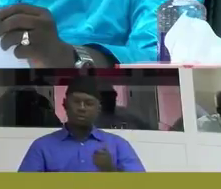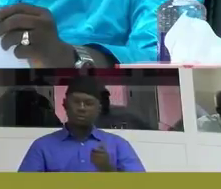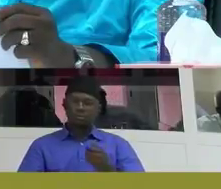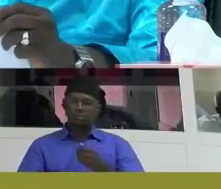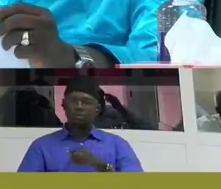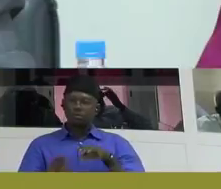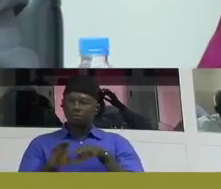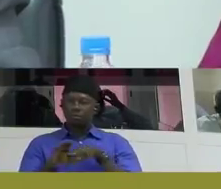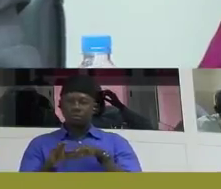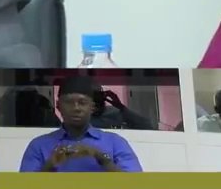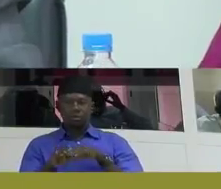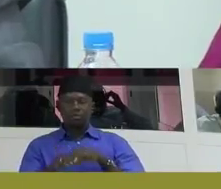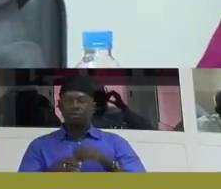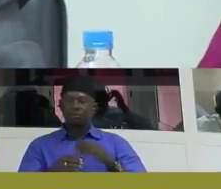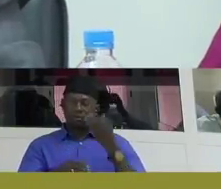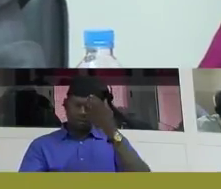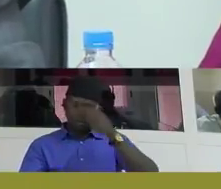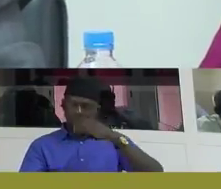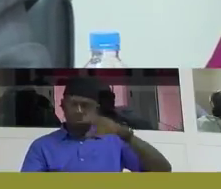councils,